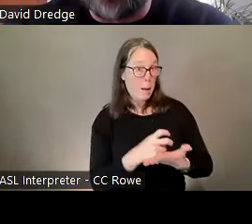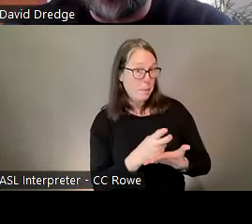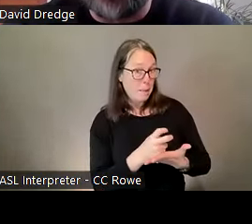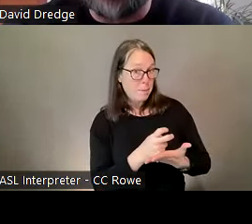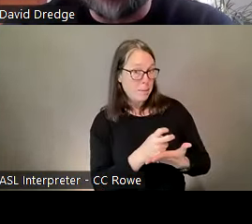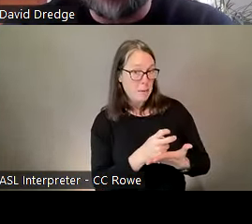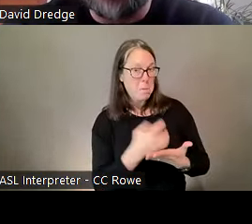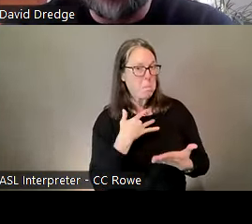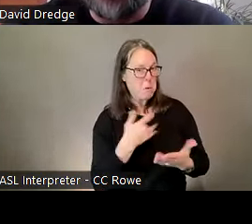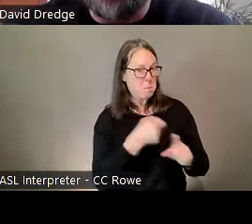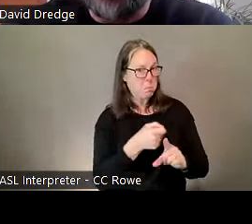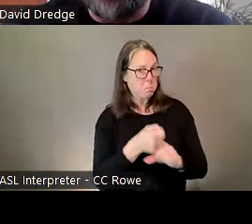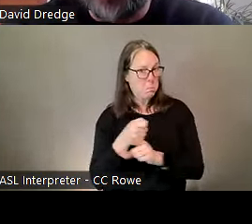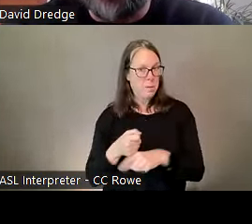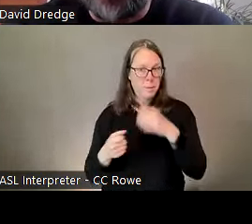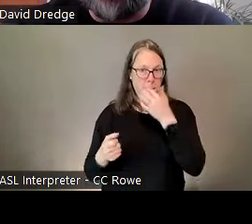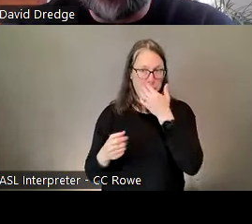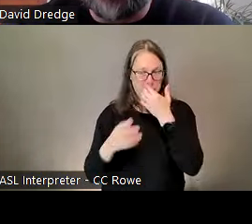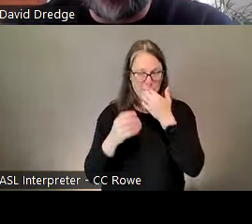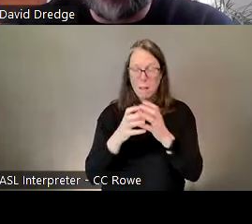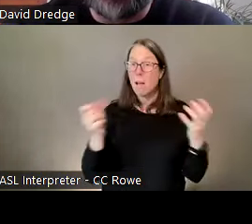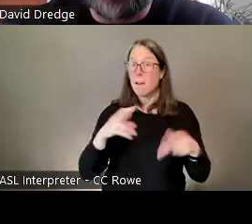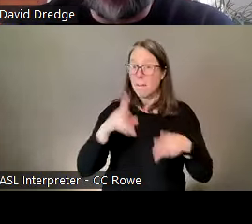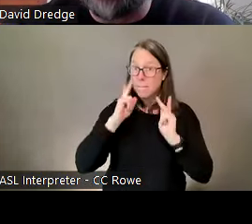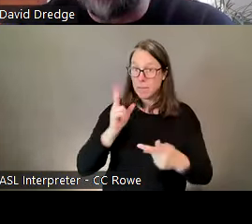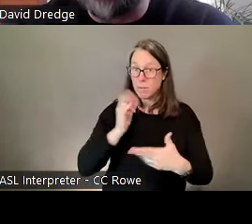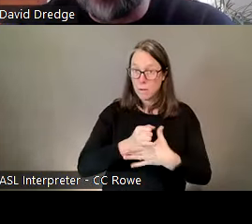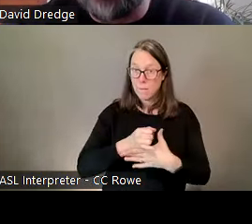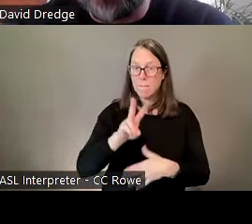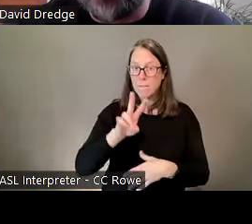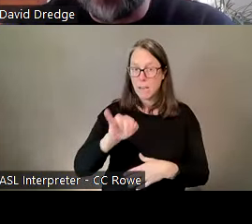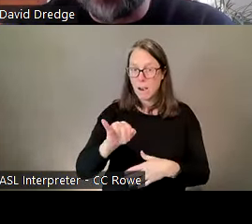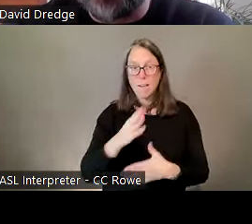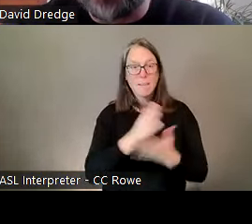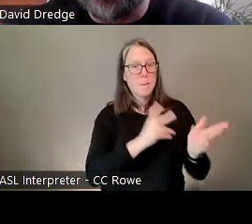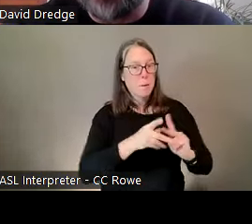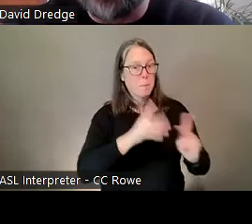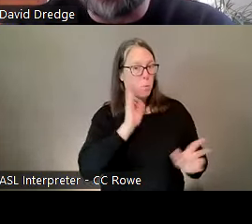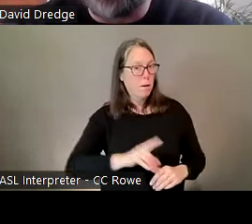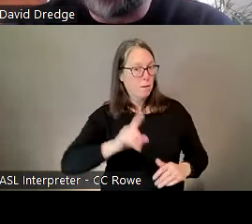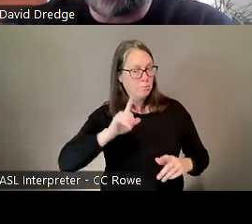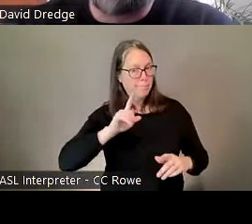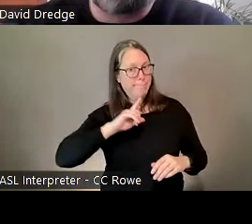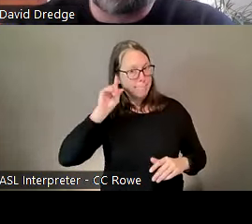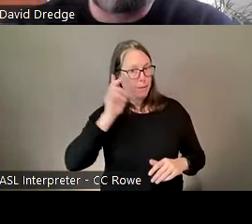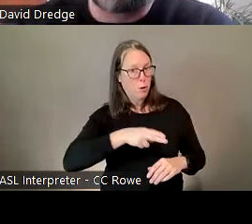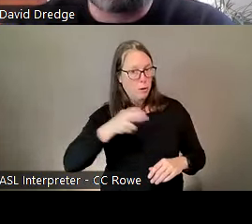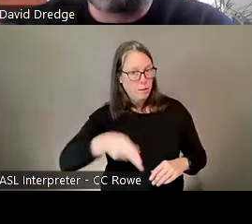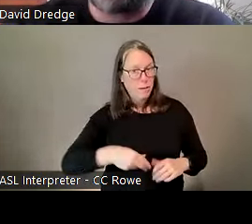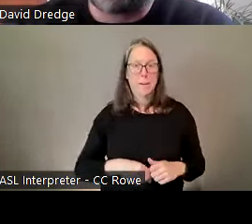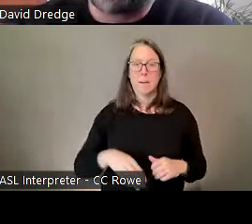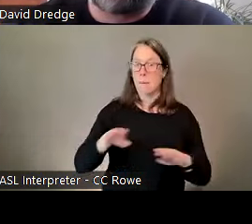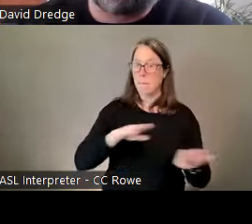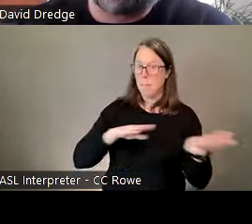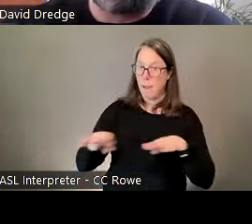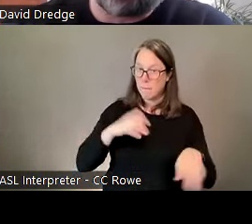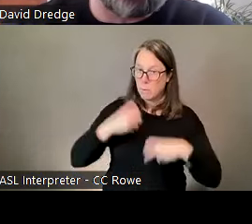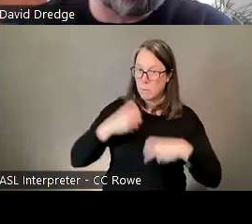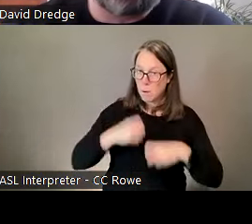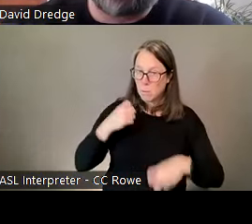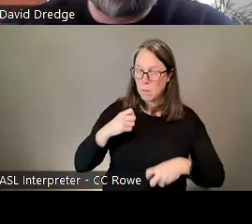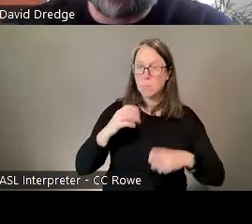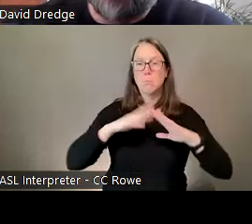disorders are fairly common. Many of them have visual impairment. Some of them have hearing impairment. They can have behavioral issues,